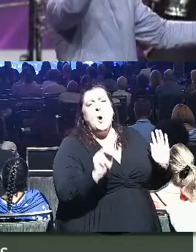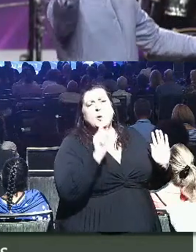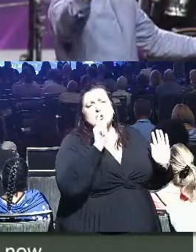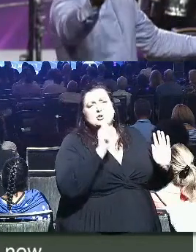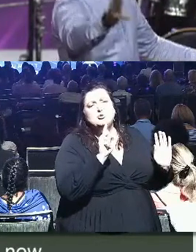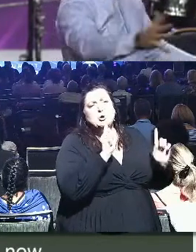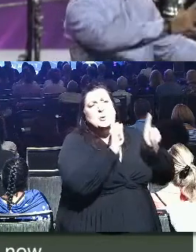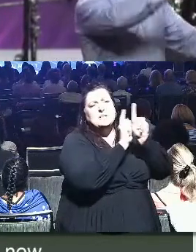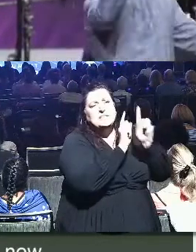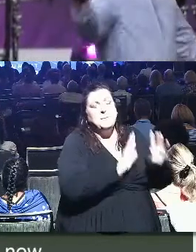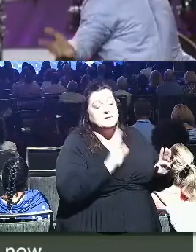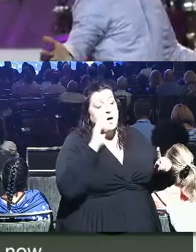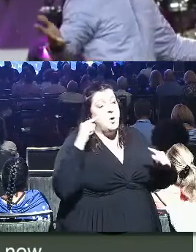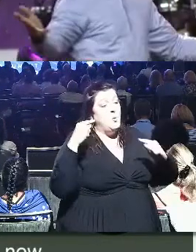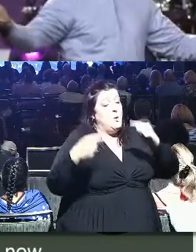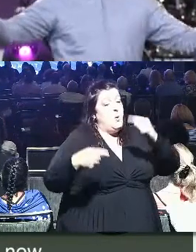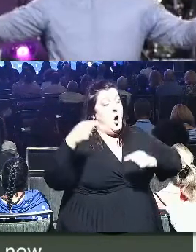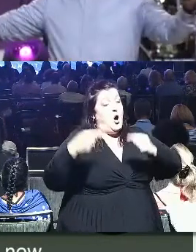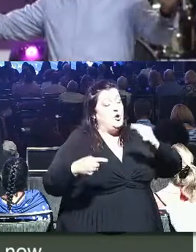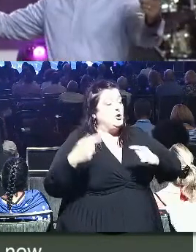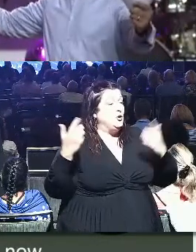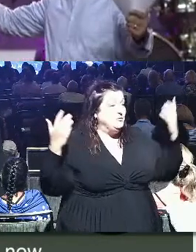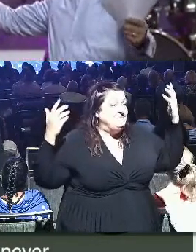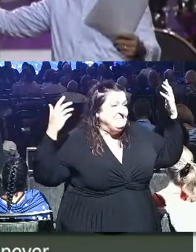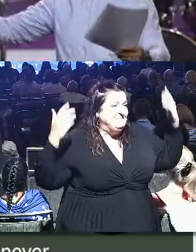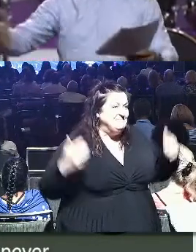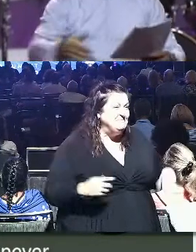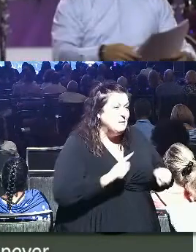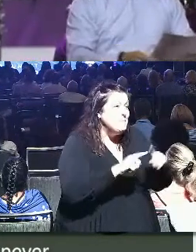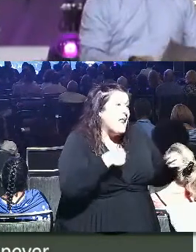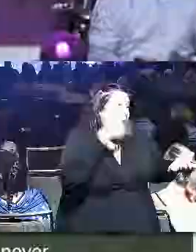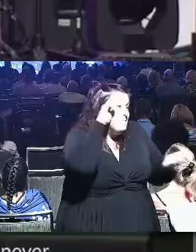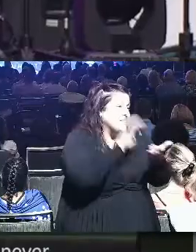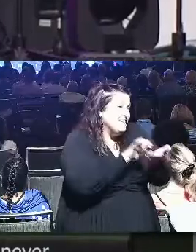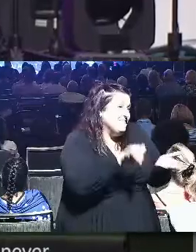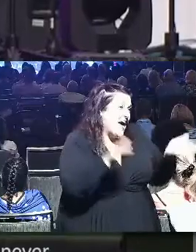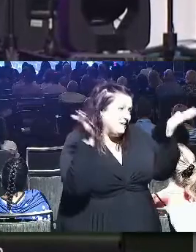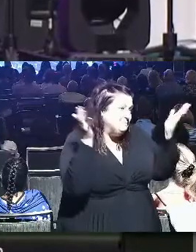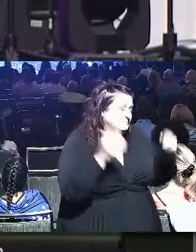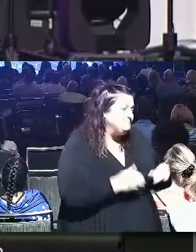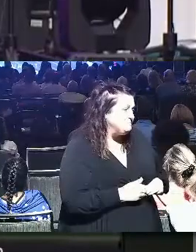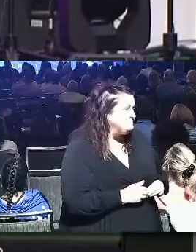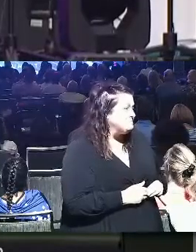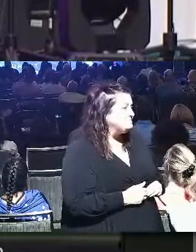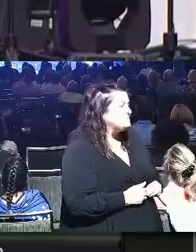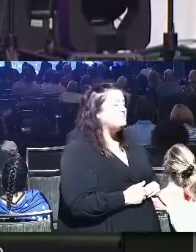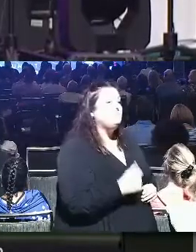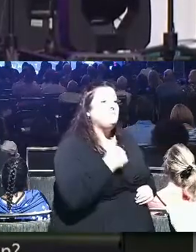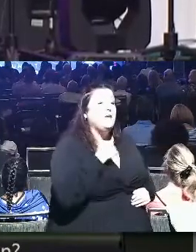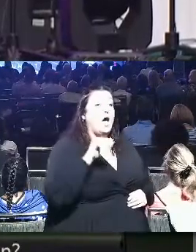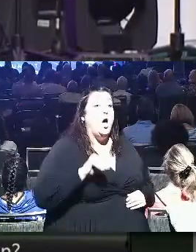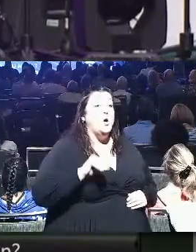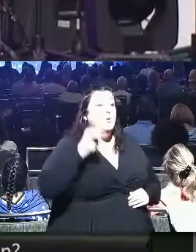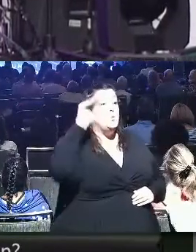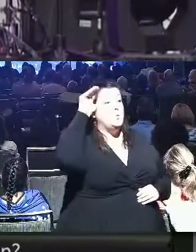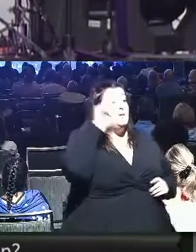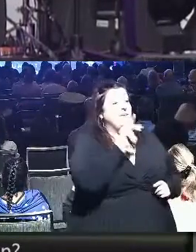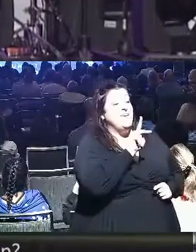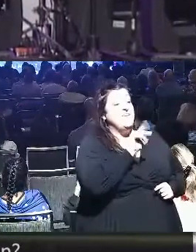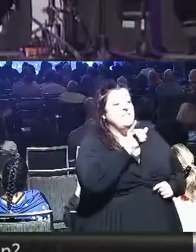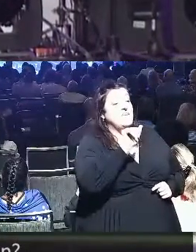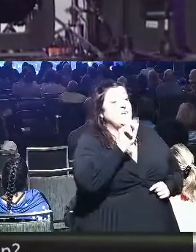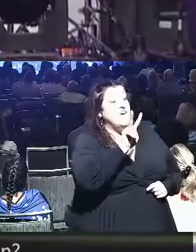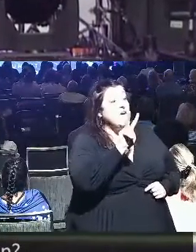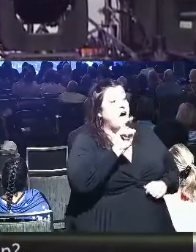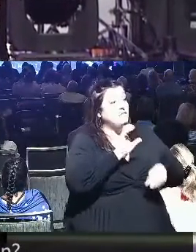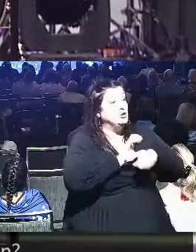And we'll be in this argument that we can never prove each other right or wrong. You know what I mean? I grew up when the Kiev church was planted